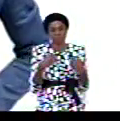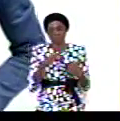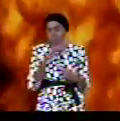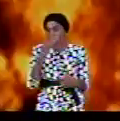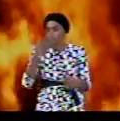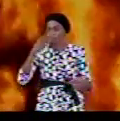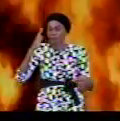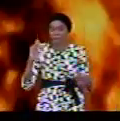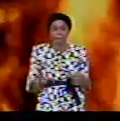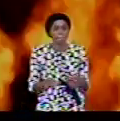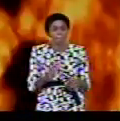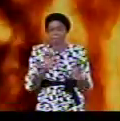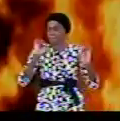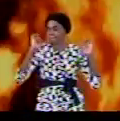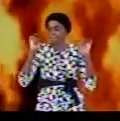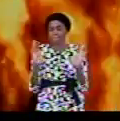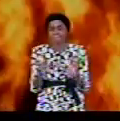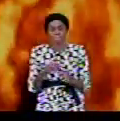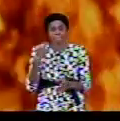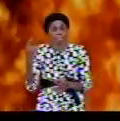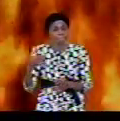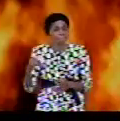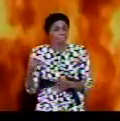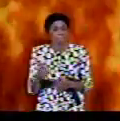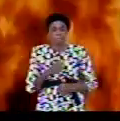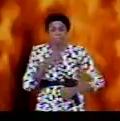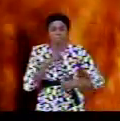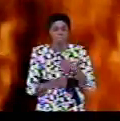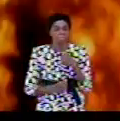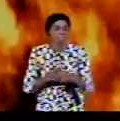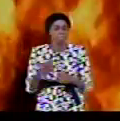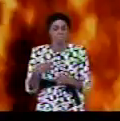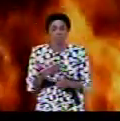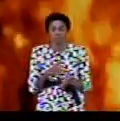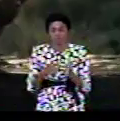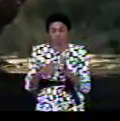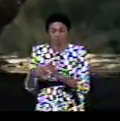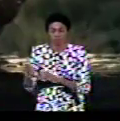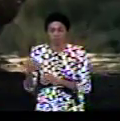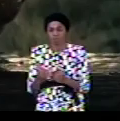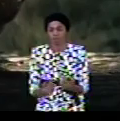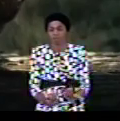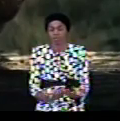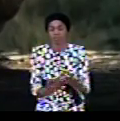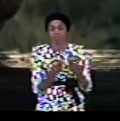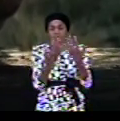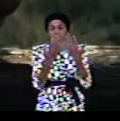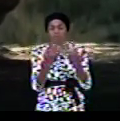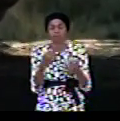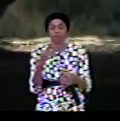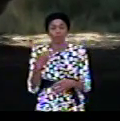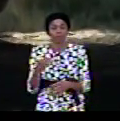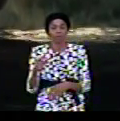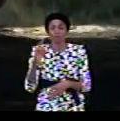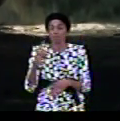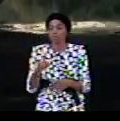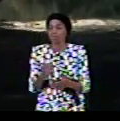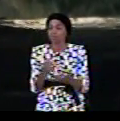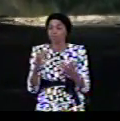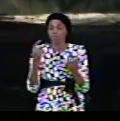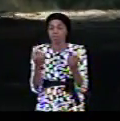terrible, is eternally tormenting. And so we show them the sacrifice of what the sinless